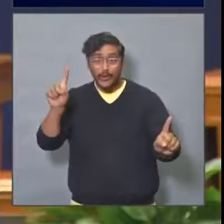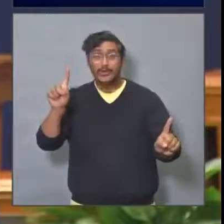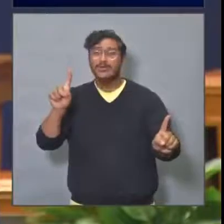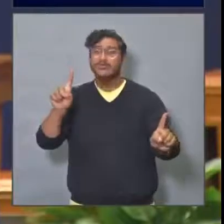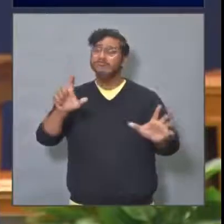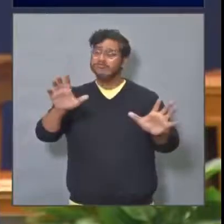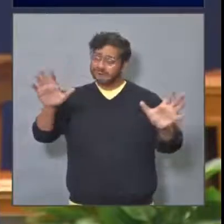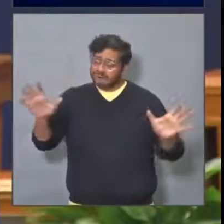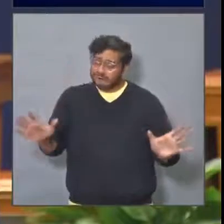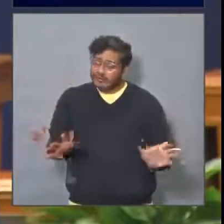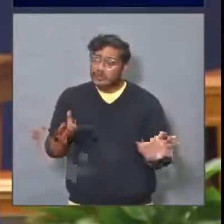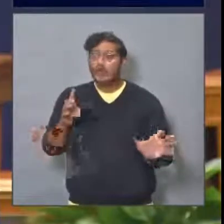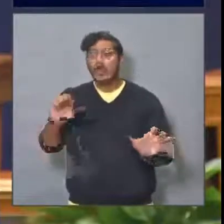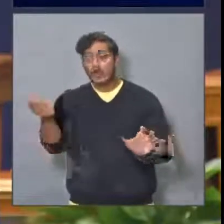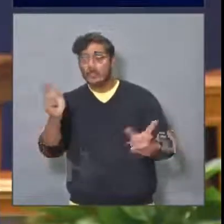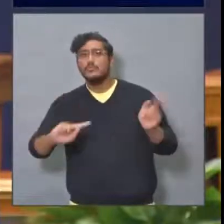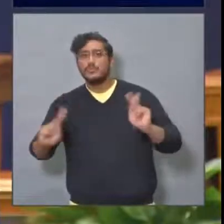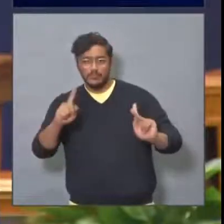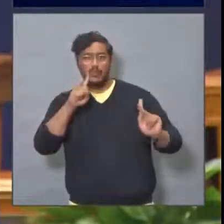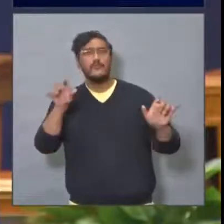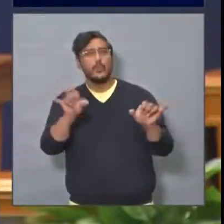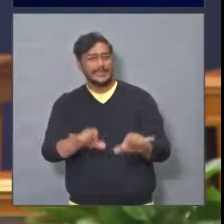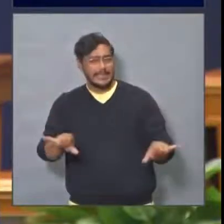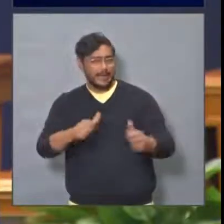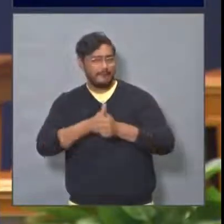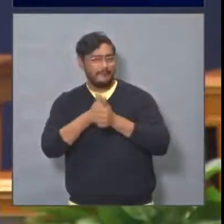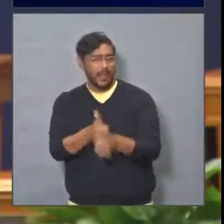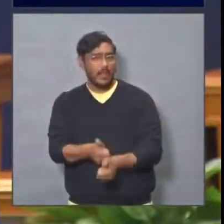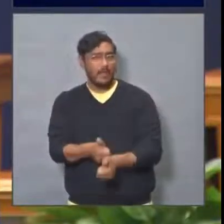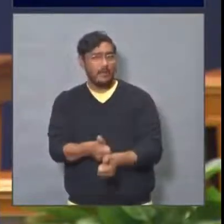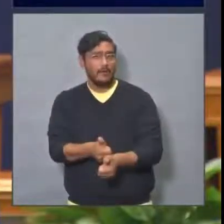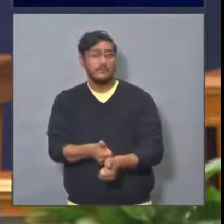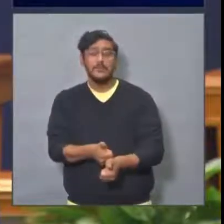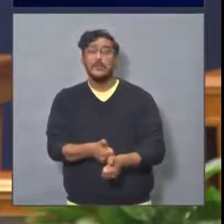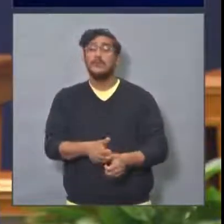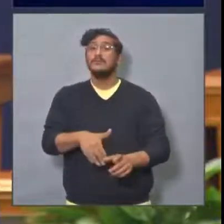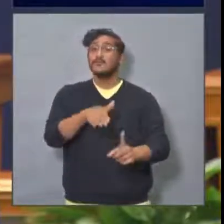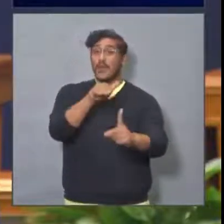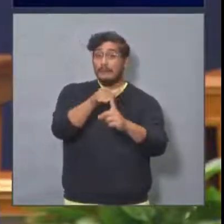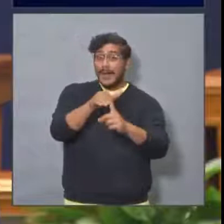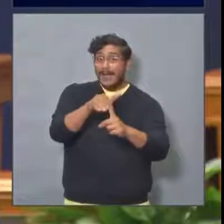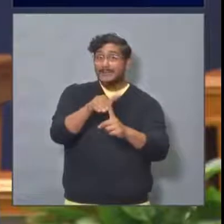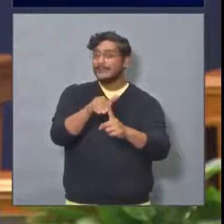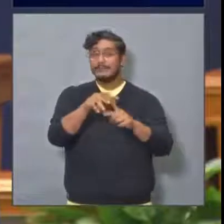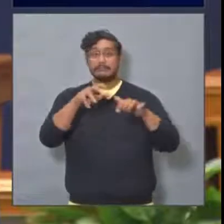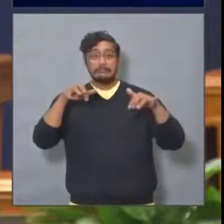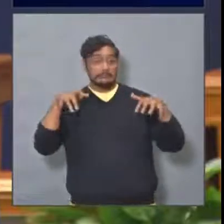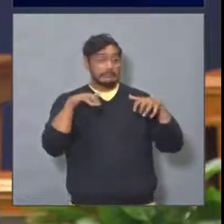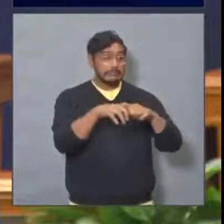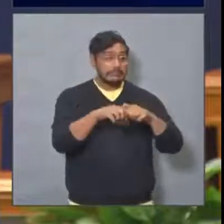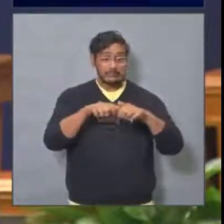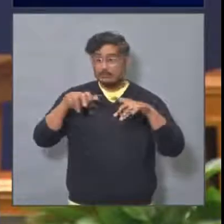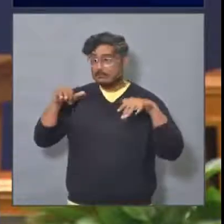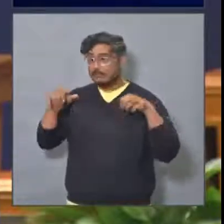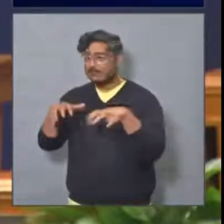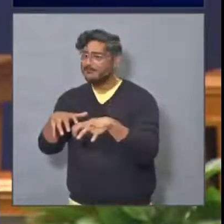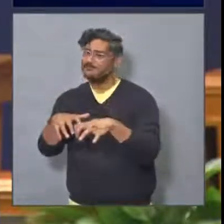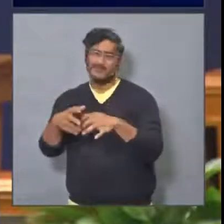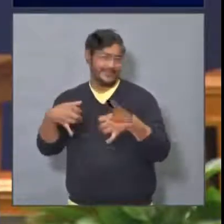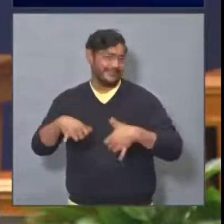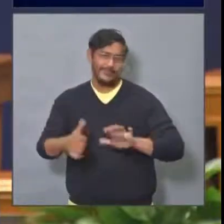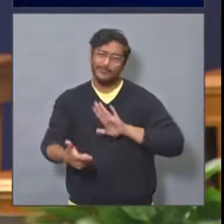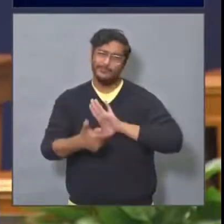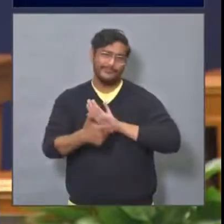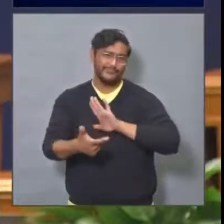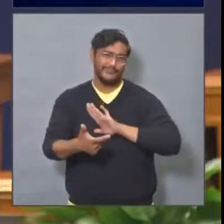to encourage others to do the same. And I also want to remind residents that gatherings remain prohibited. I know it's challenging